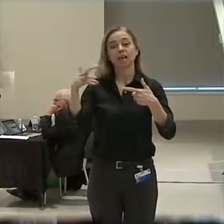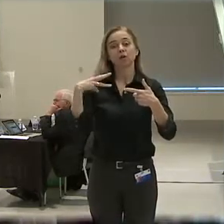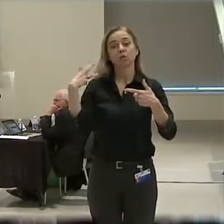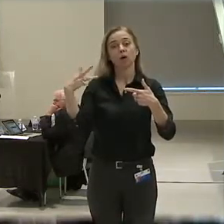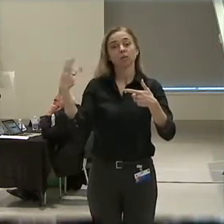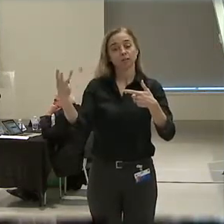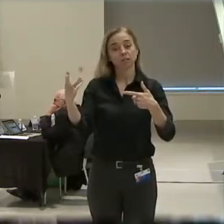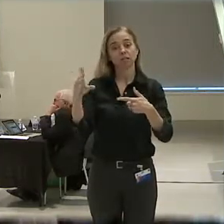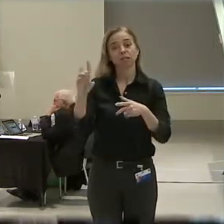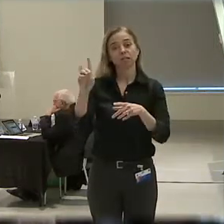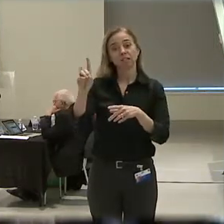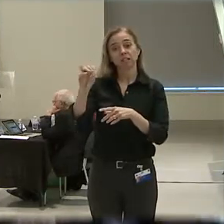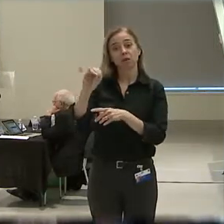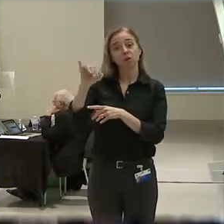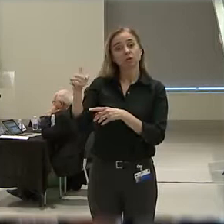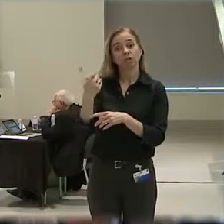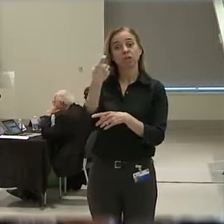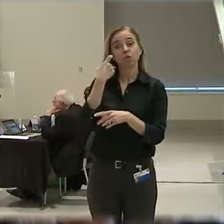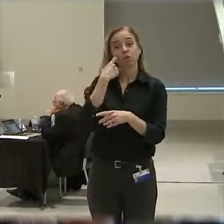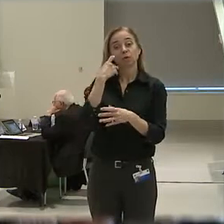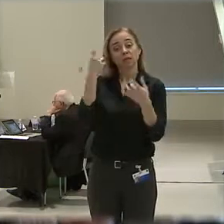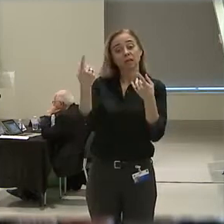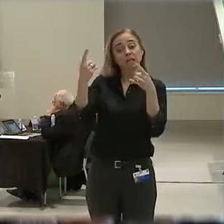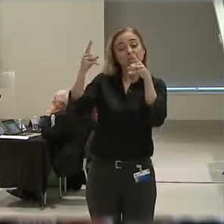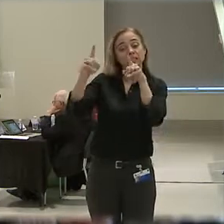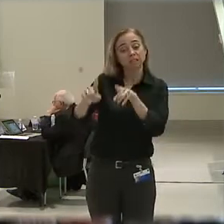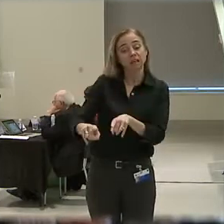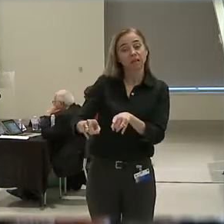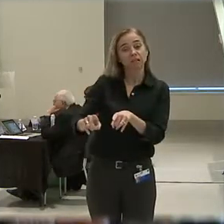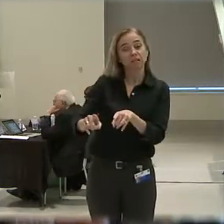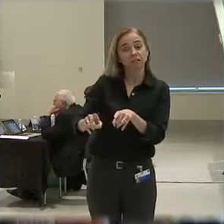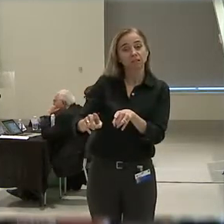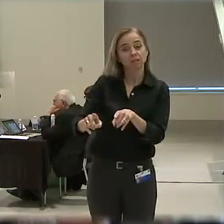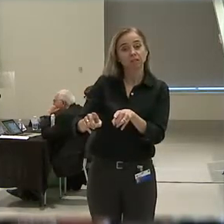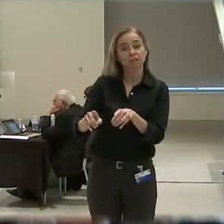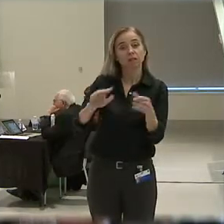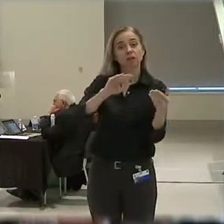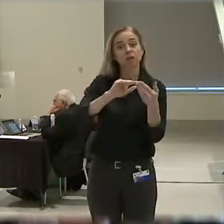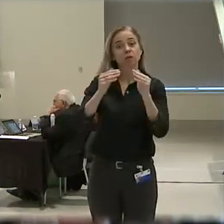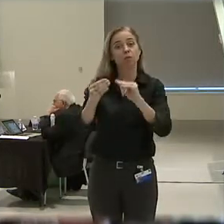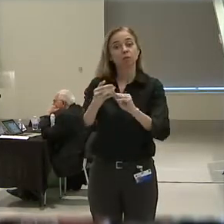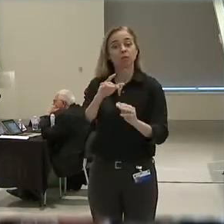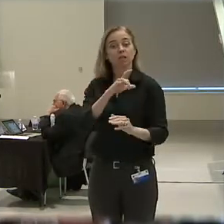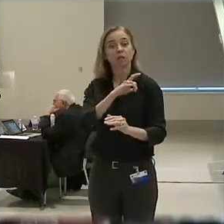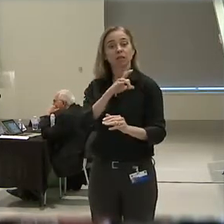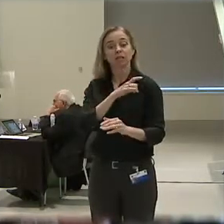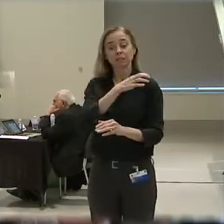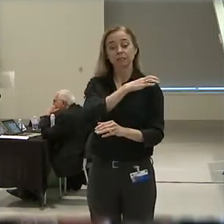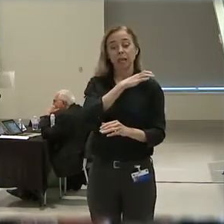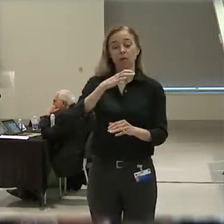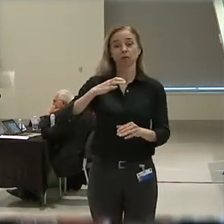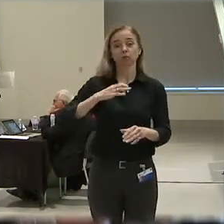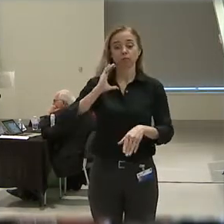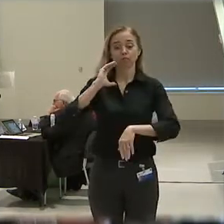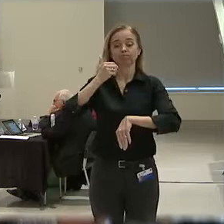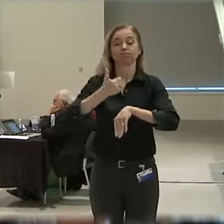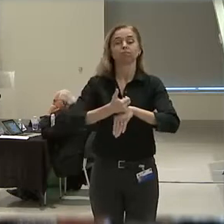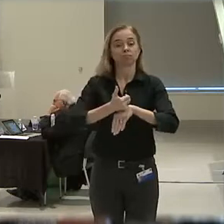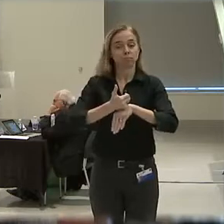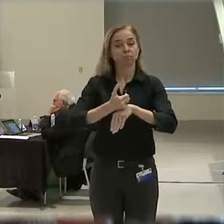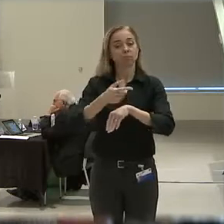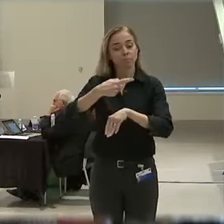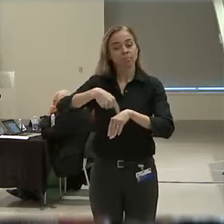where the Department of Justice has recently entered a consent decree under which a community police council was created, and